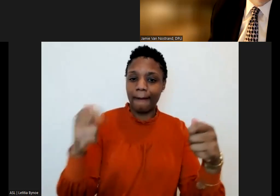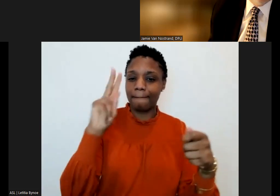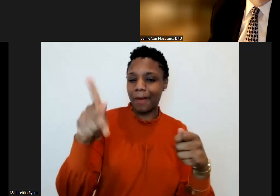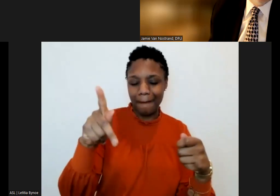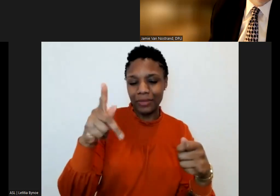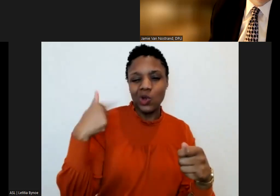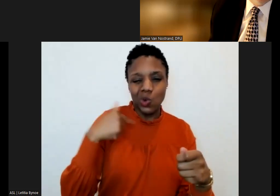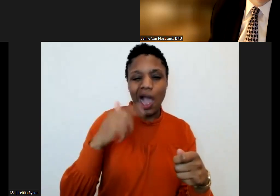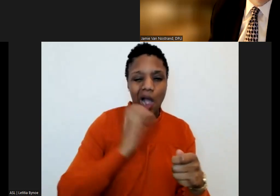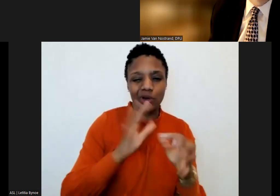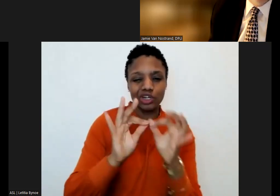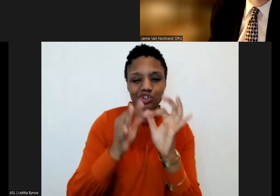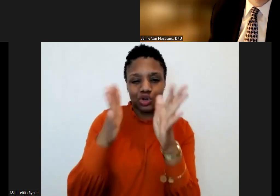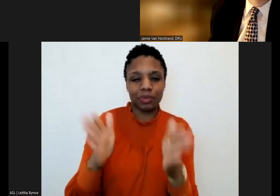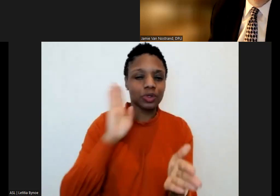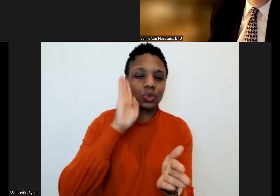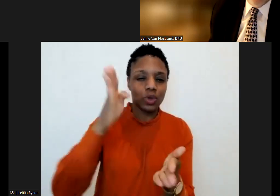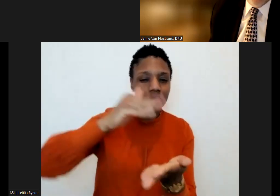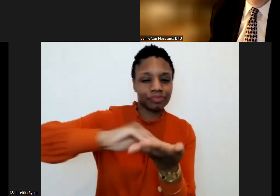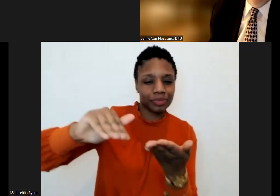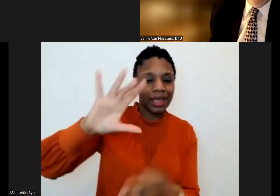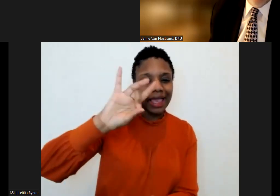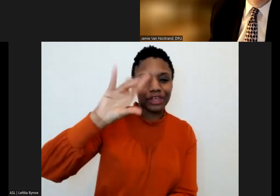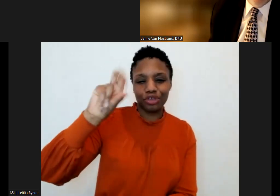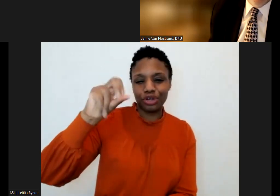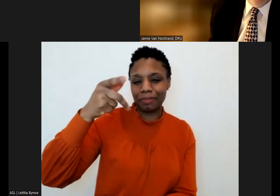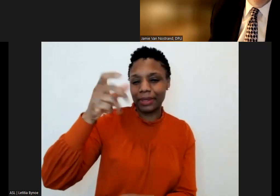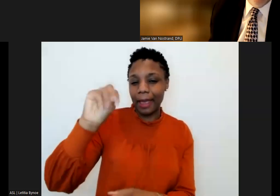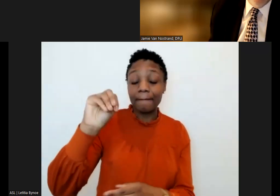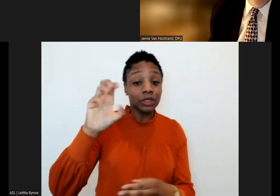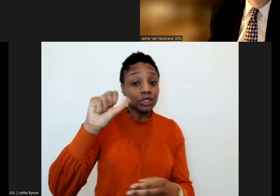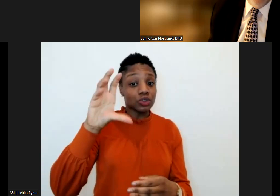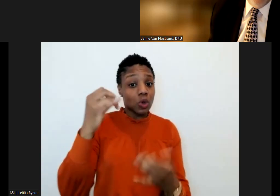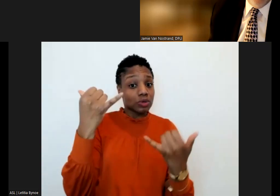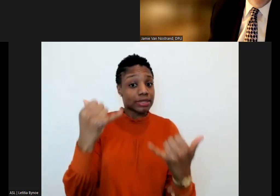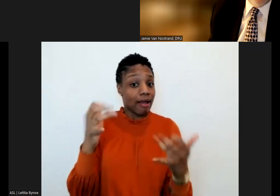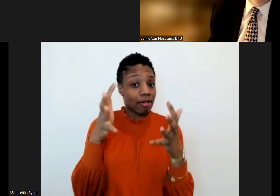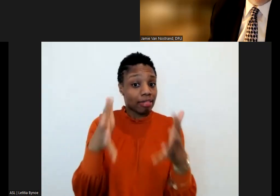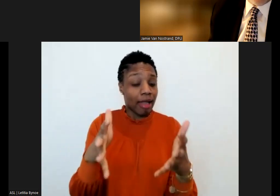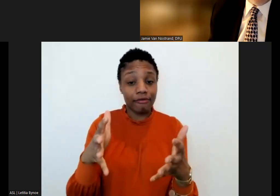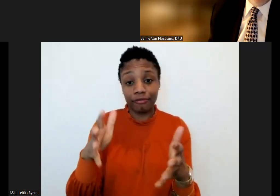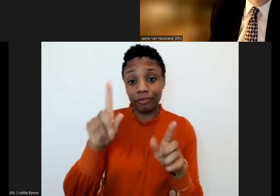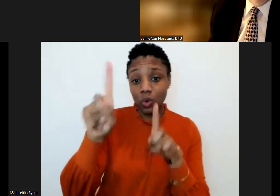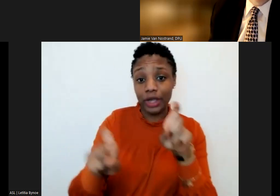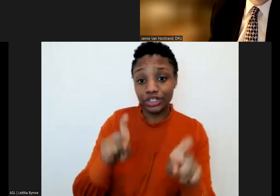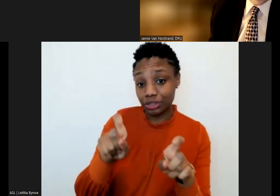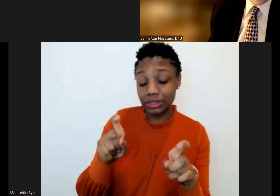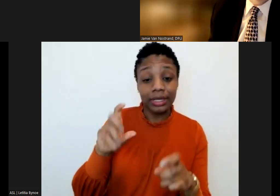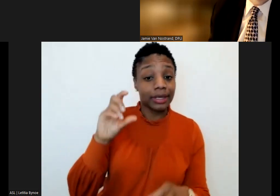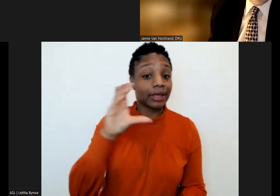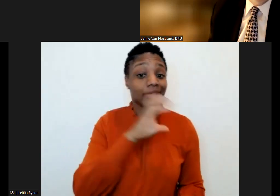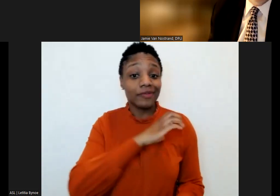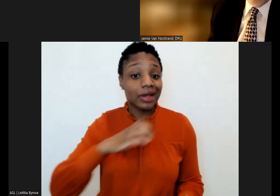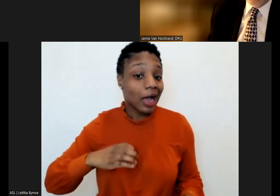at 8:30 we'll be ending. And so I will allow the next few minutes if council